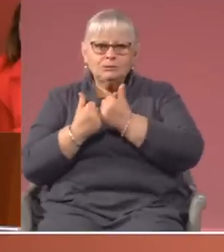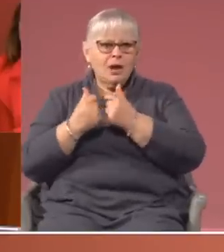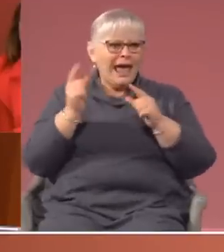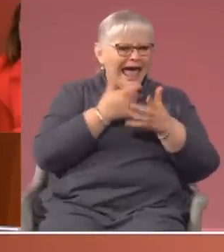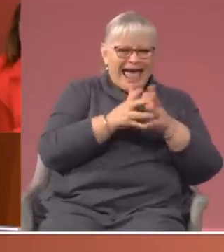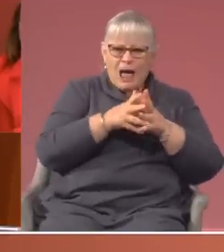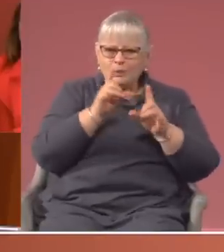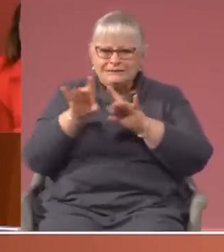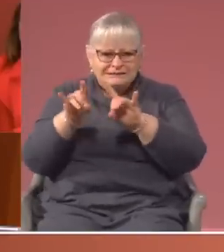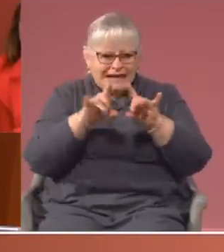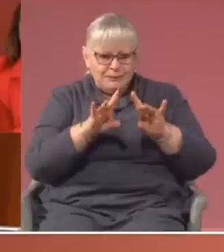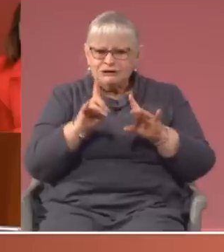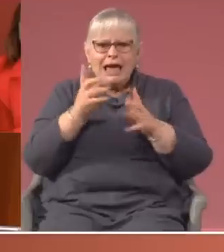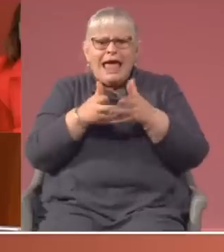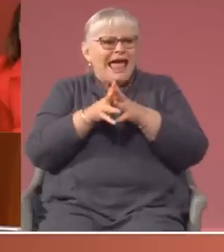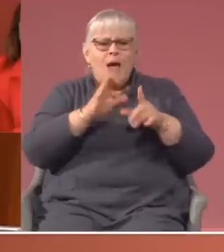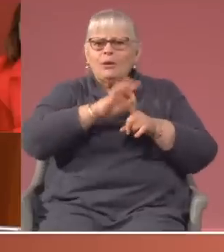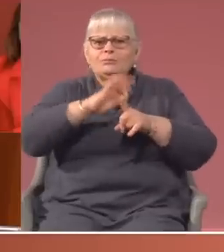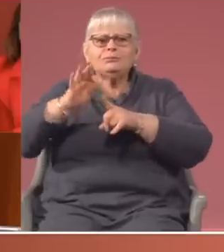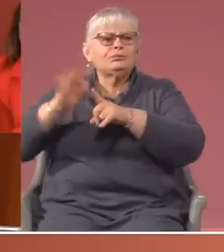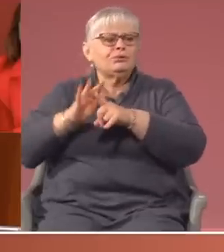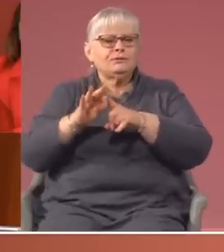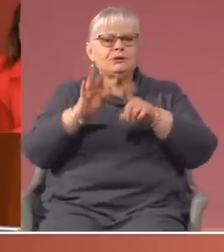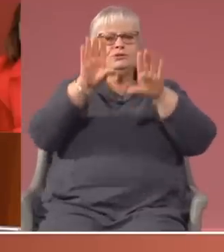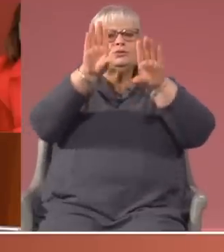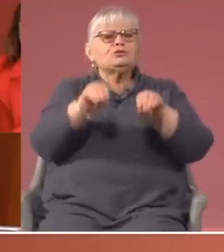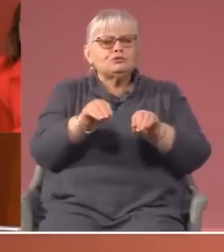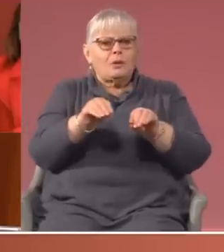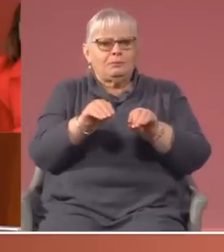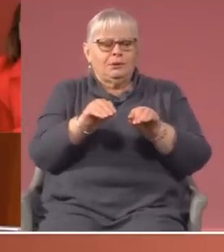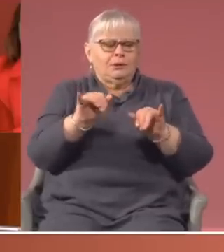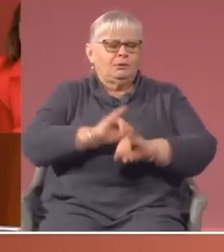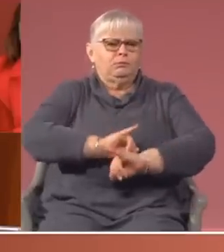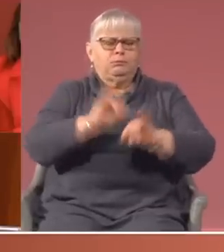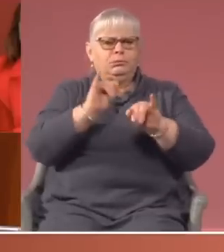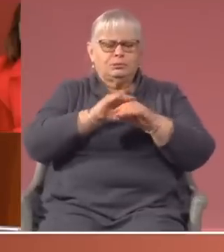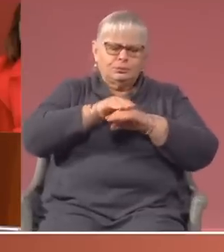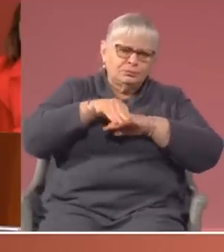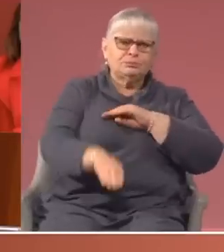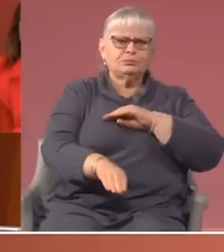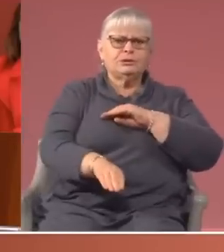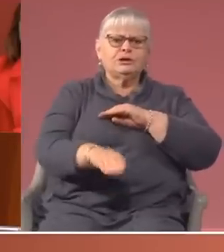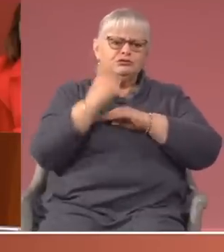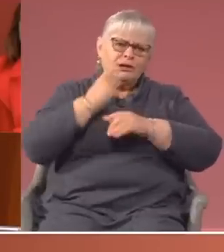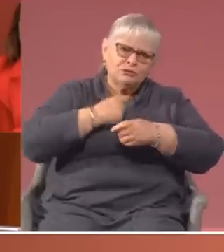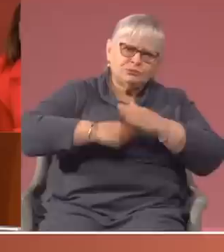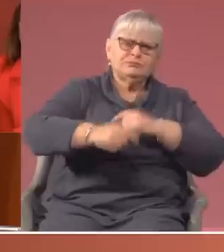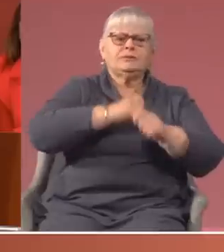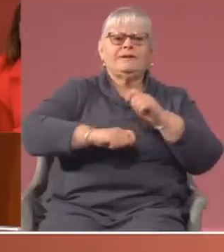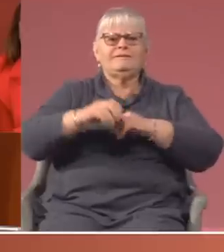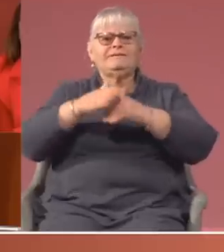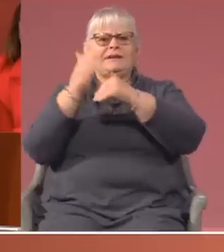what can and must be done to halt this catastrophic decline and begin to reverse it.